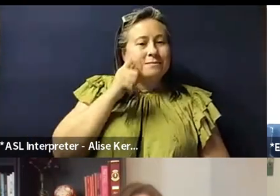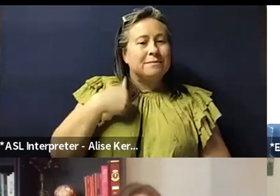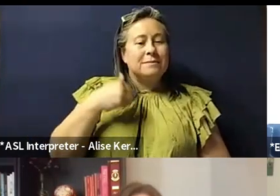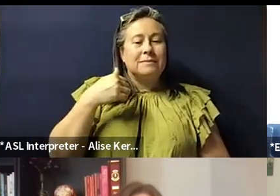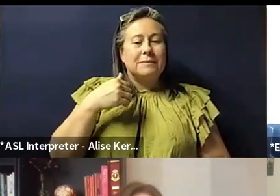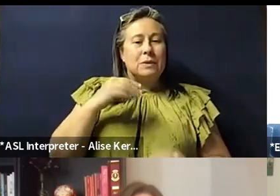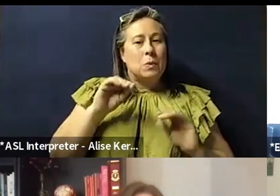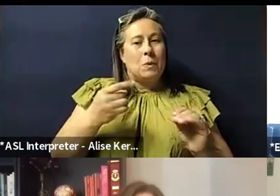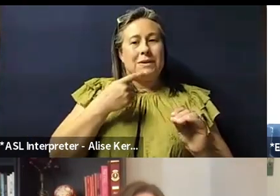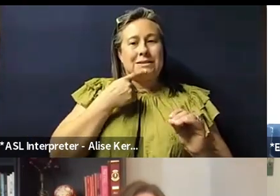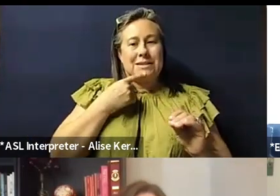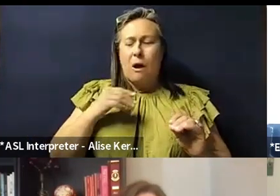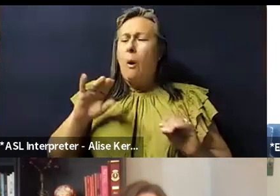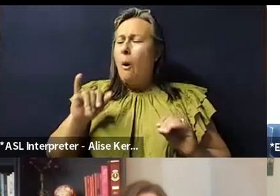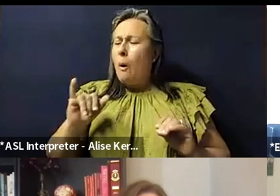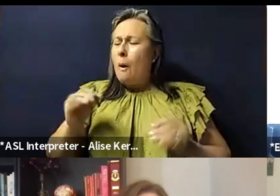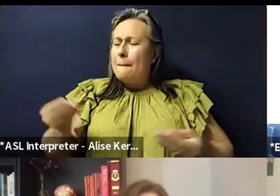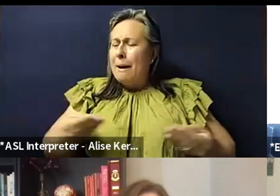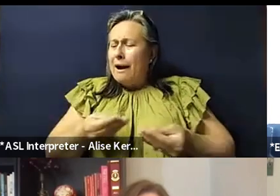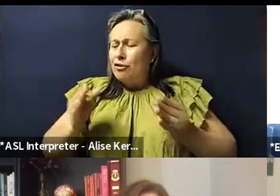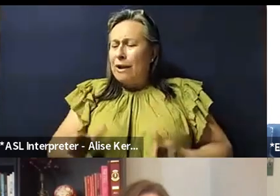nobody ever said, oh, the moderator did such a great job.